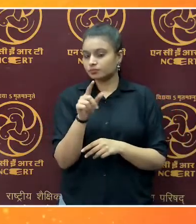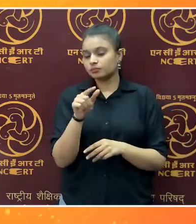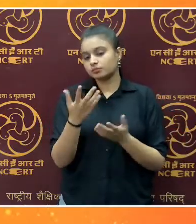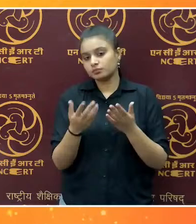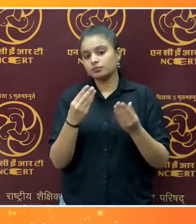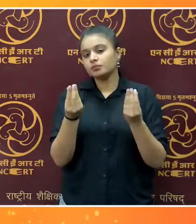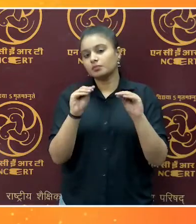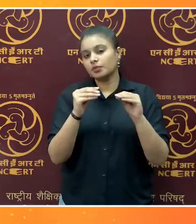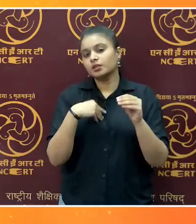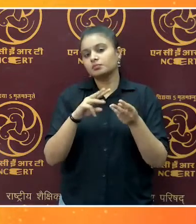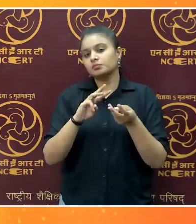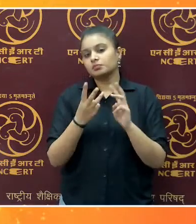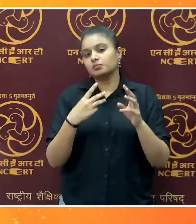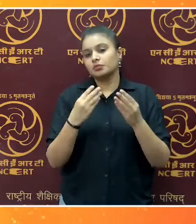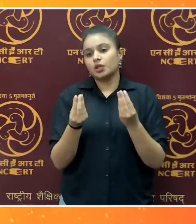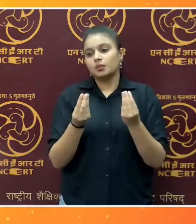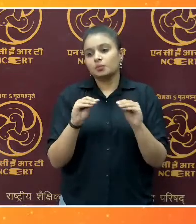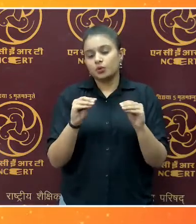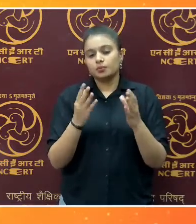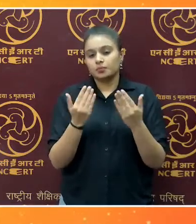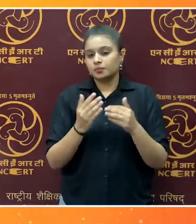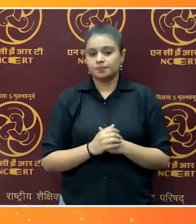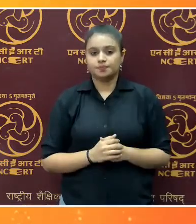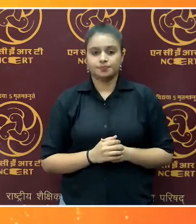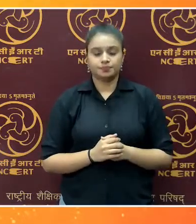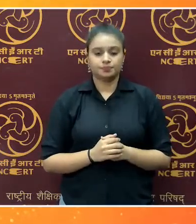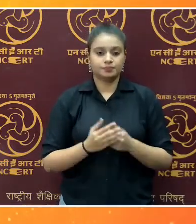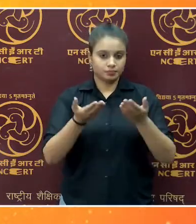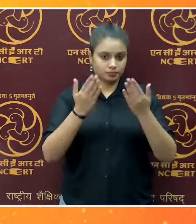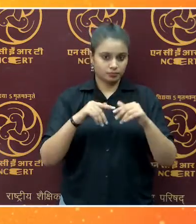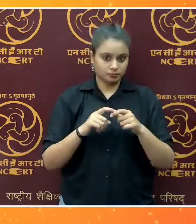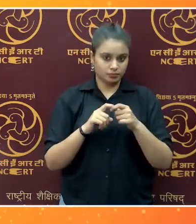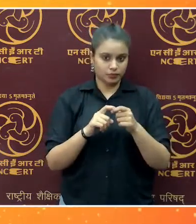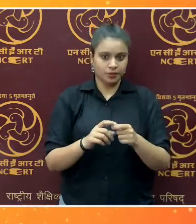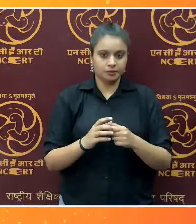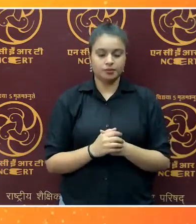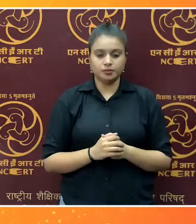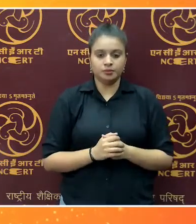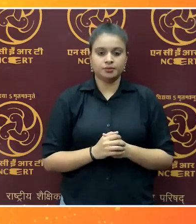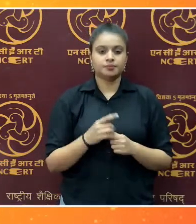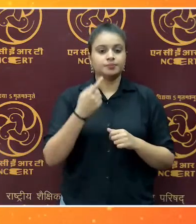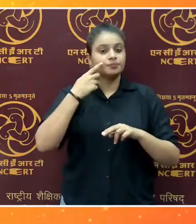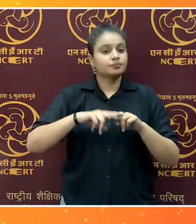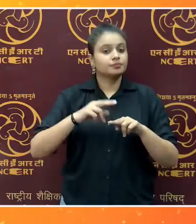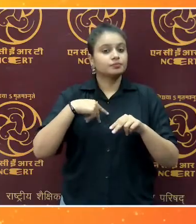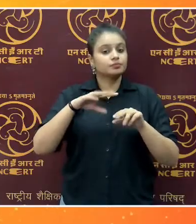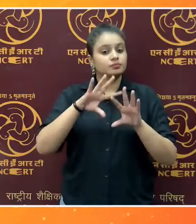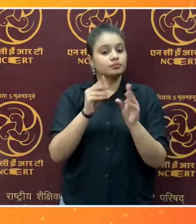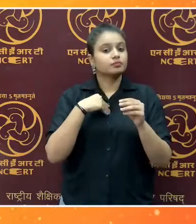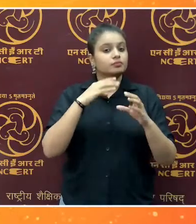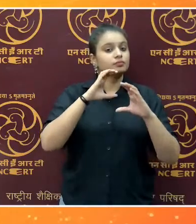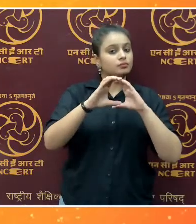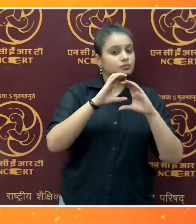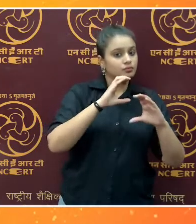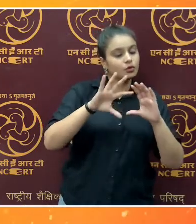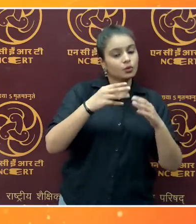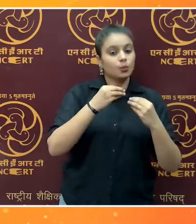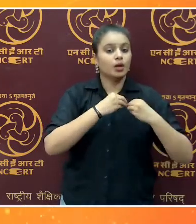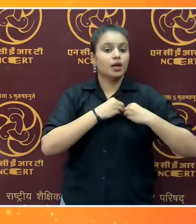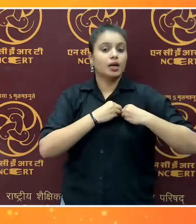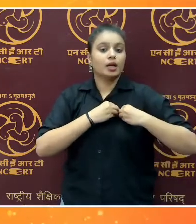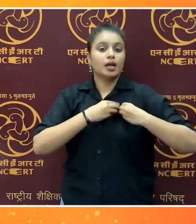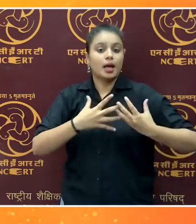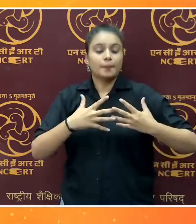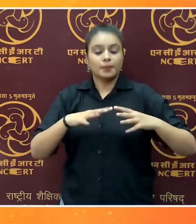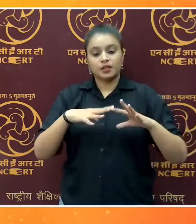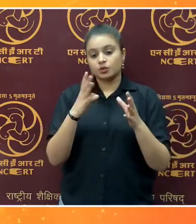much better world to live in. Okay, the next question. What is the main theme about communication and empathy in this story?